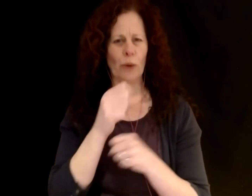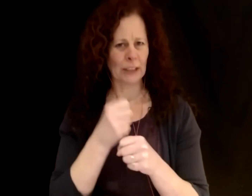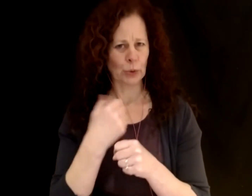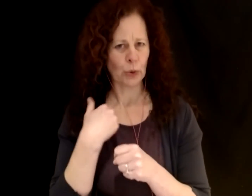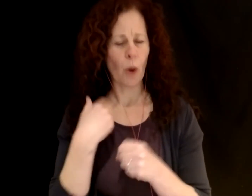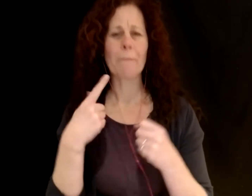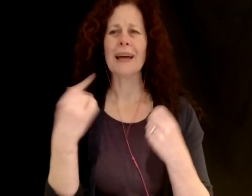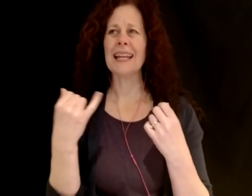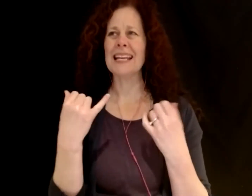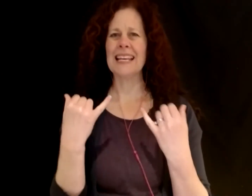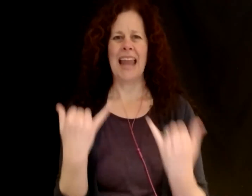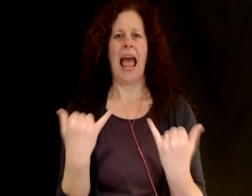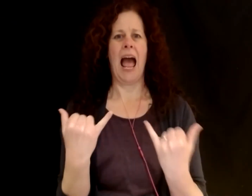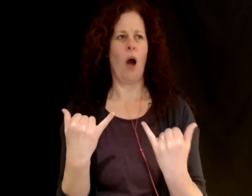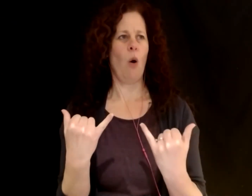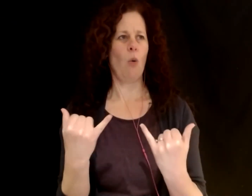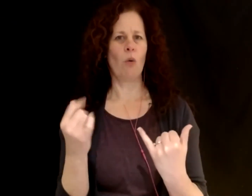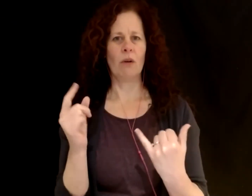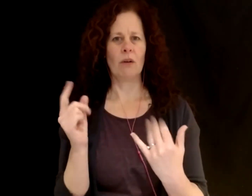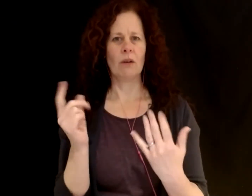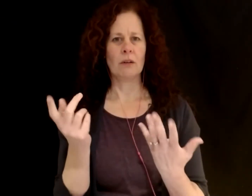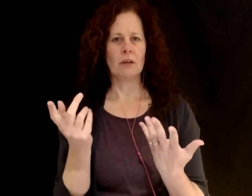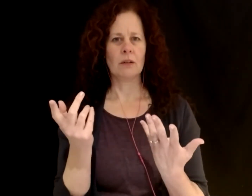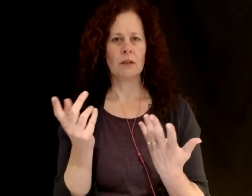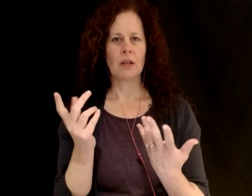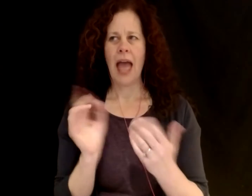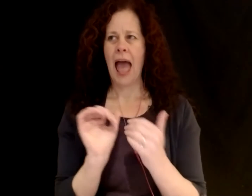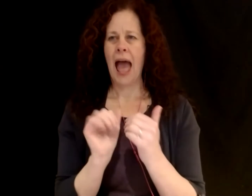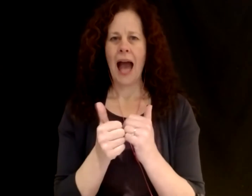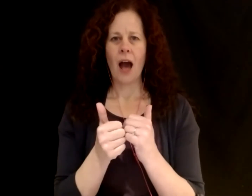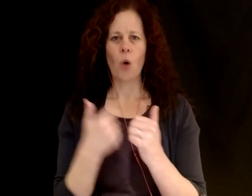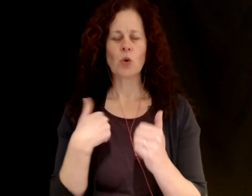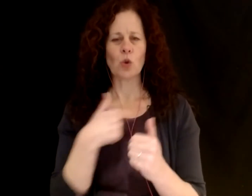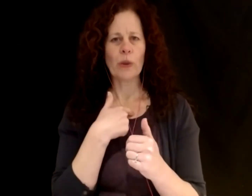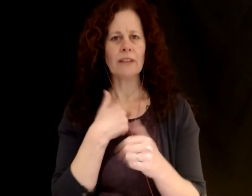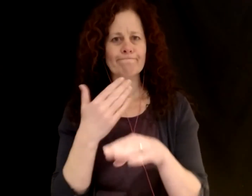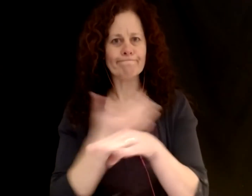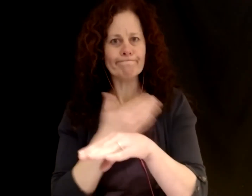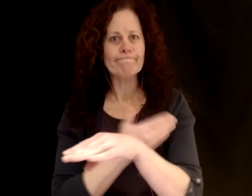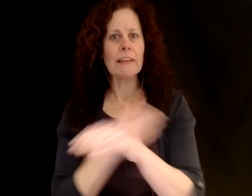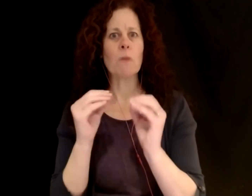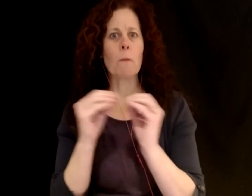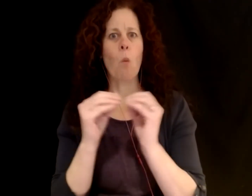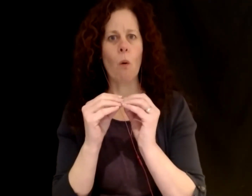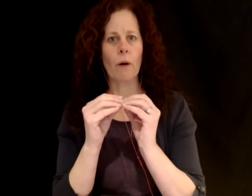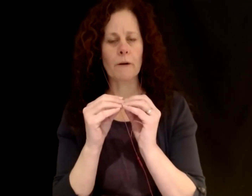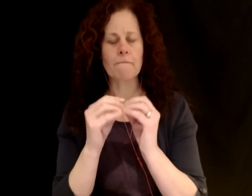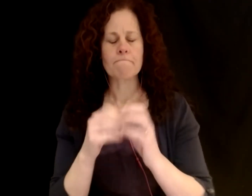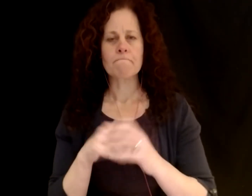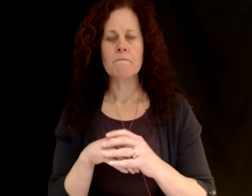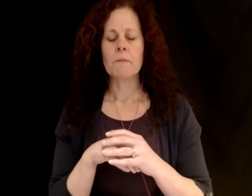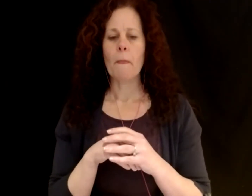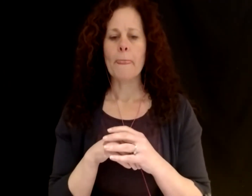ourselves in terms of building back better? Where do we find ourselves